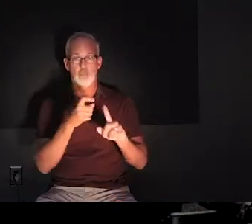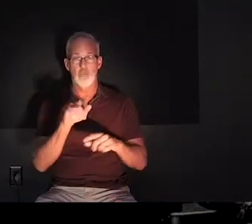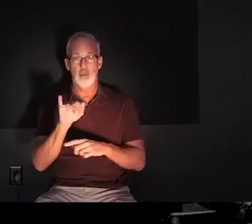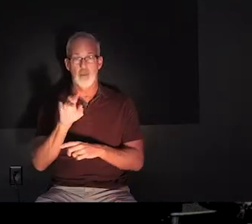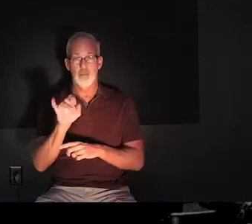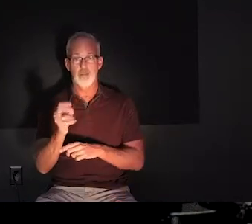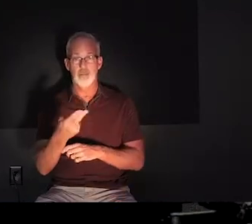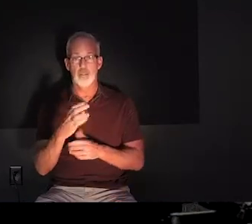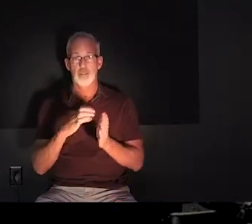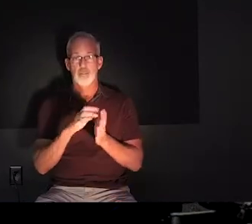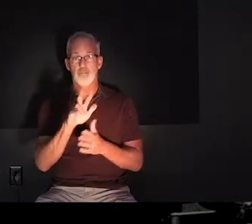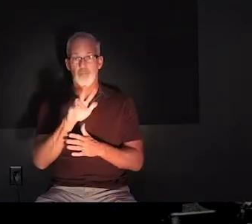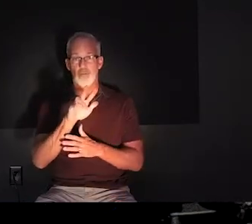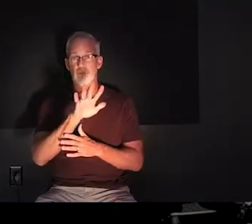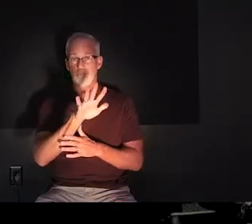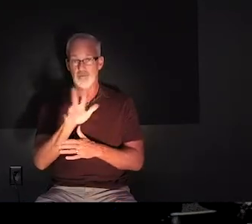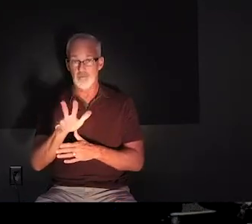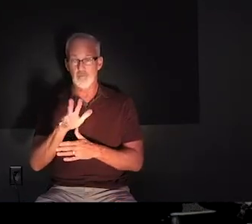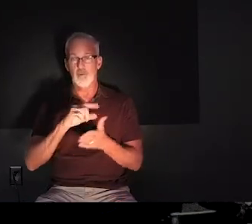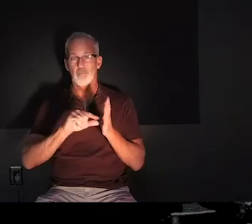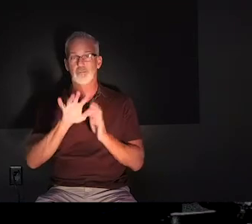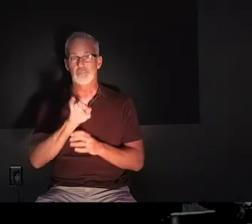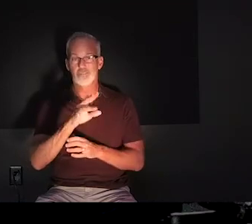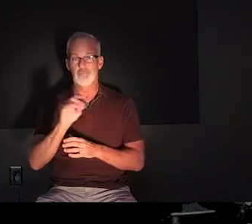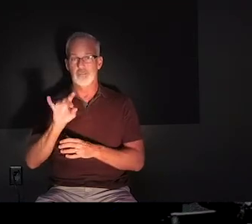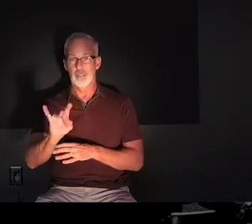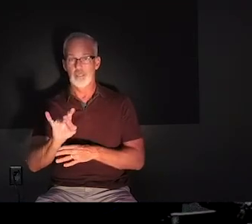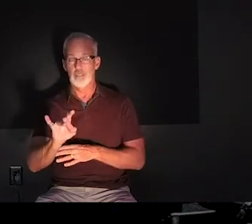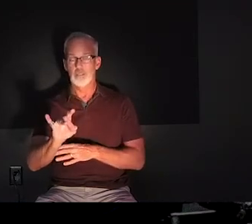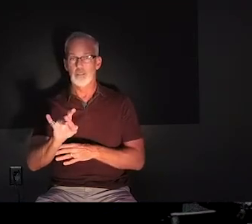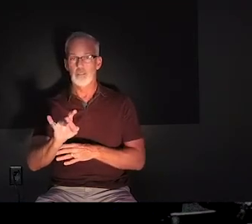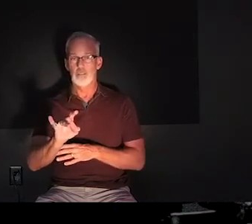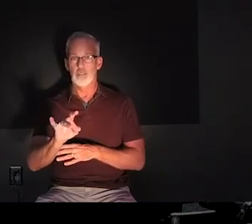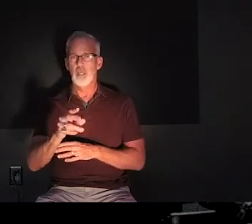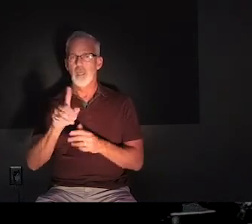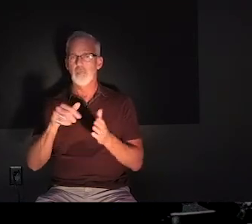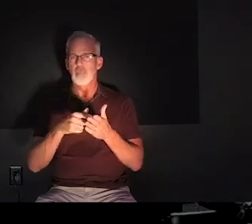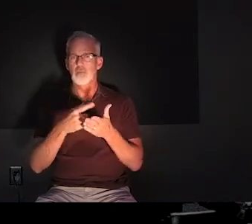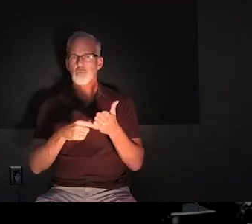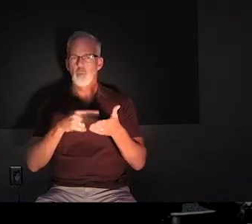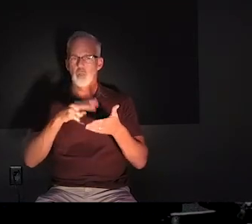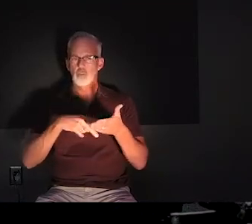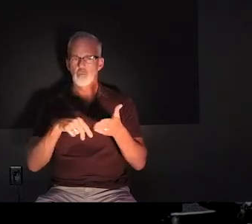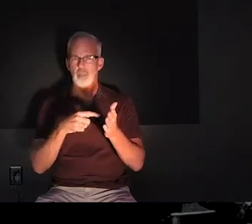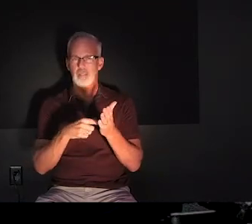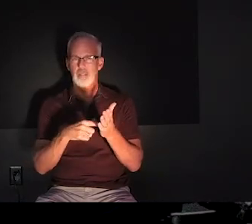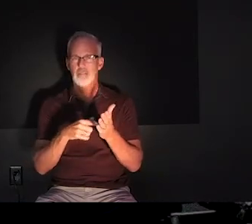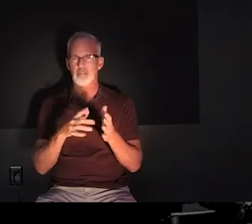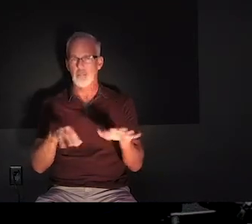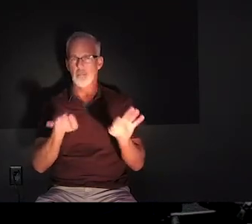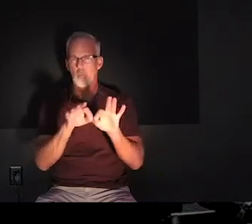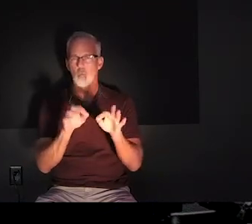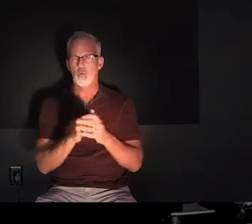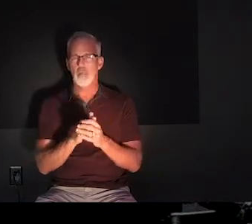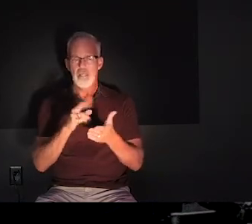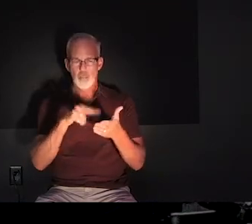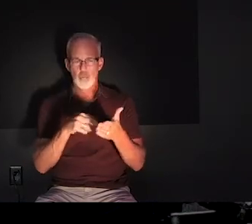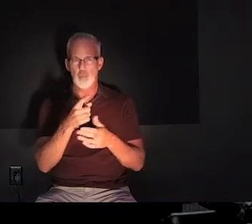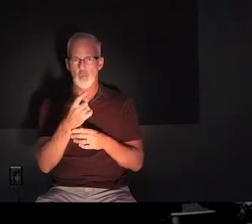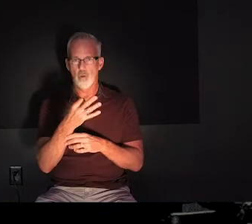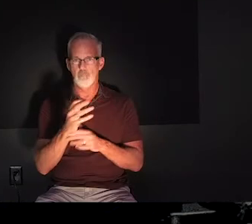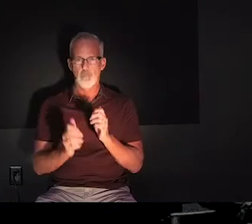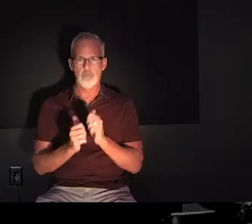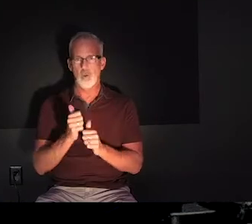Isaiah chapter 53, verses 7 and 8. Listen what he was reading. This is not by accident. He was reading one of the